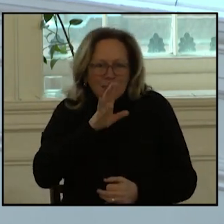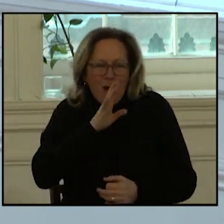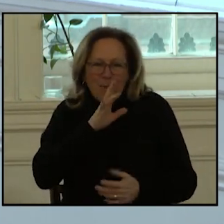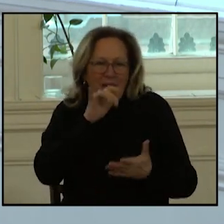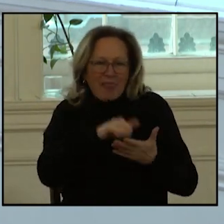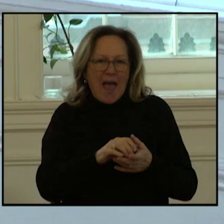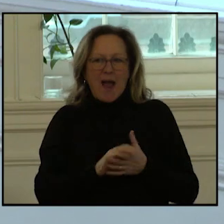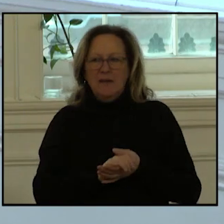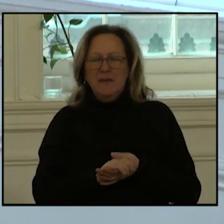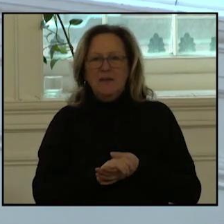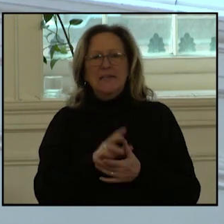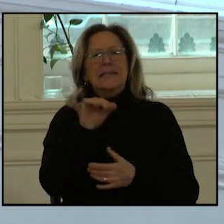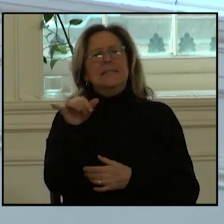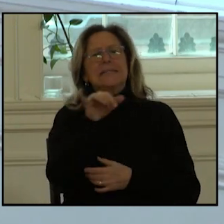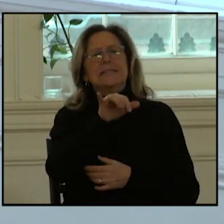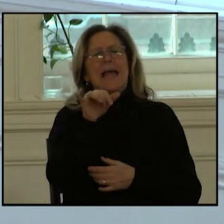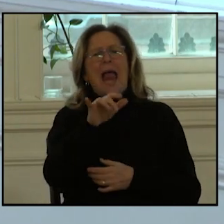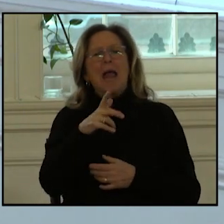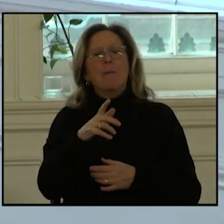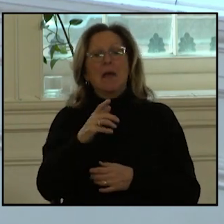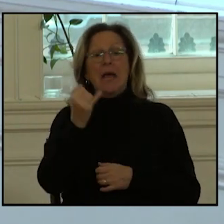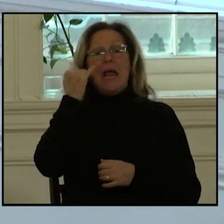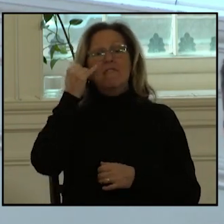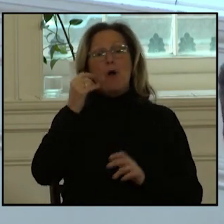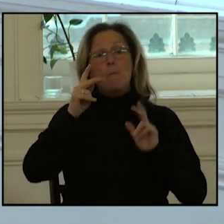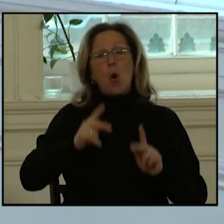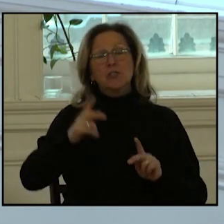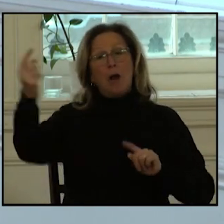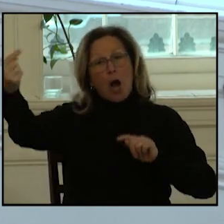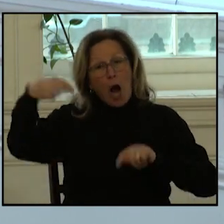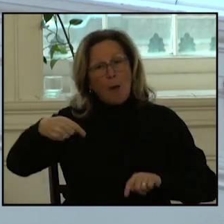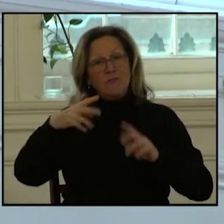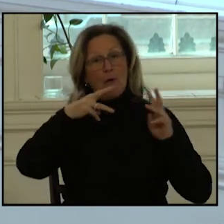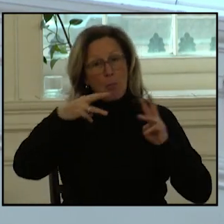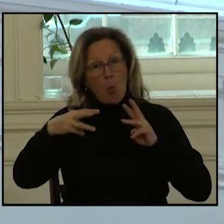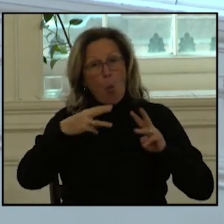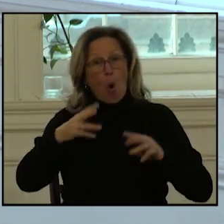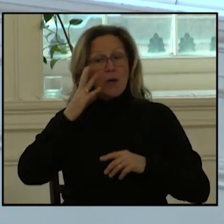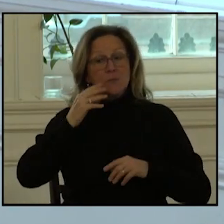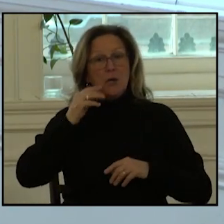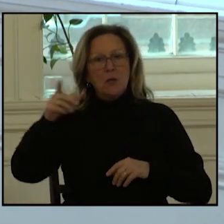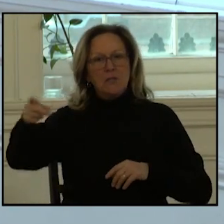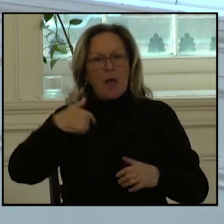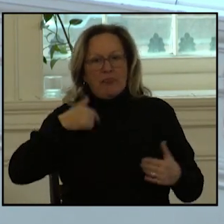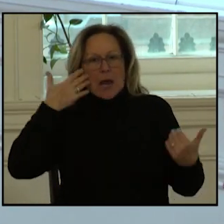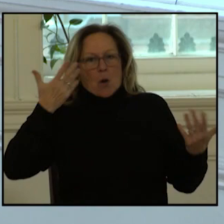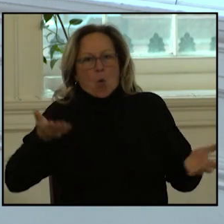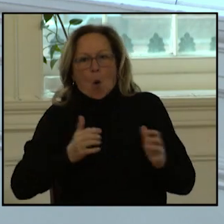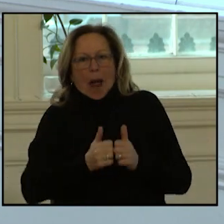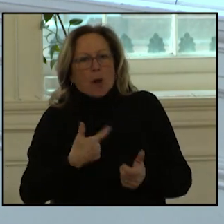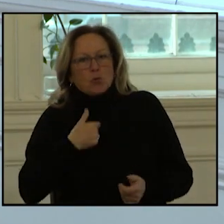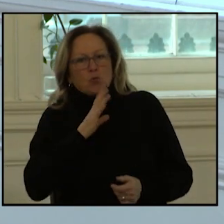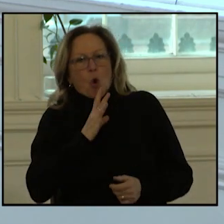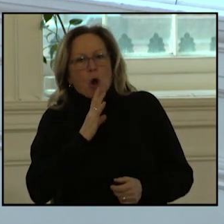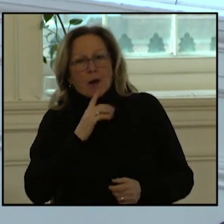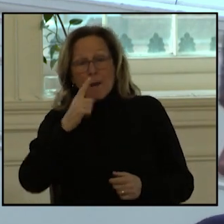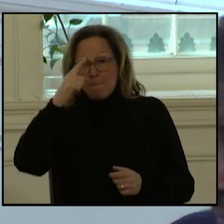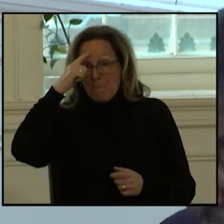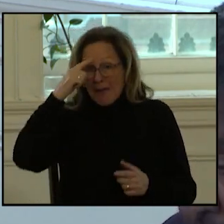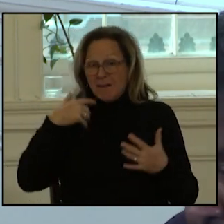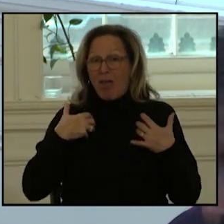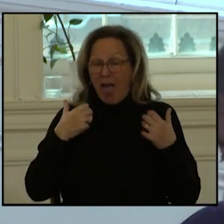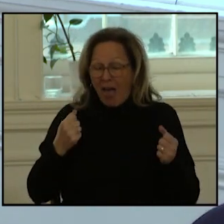comes home from war, they're traumatized. They don't know how to talk about it. And mental health is real. Mental health